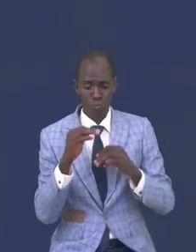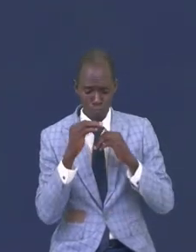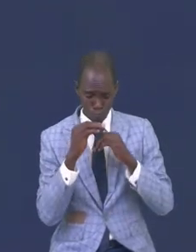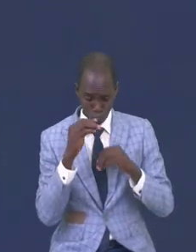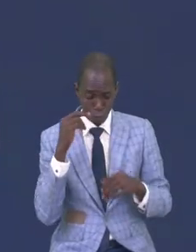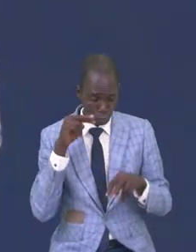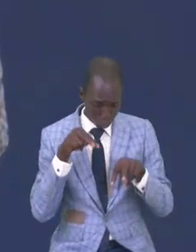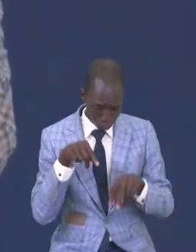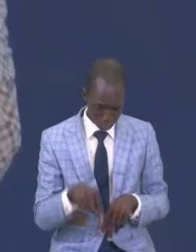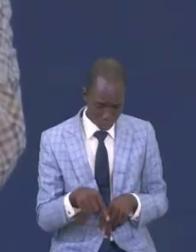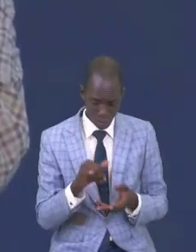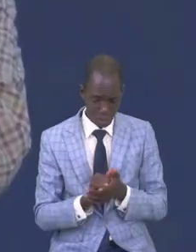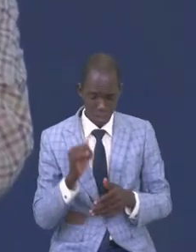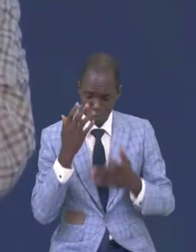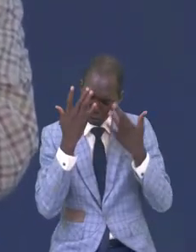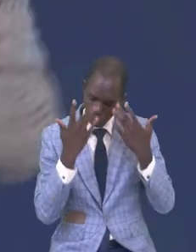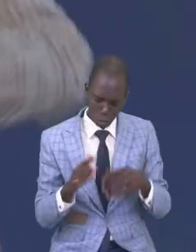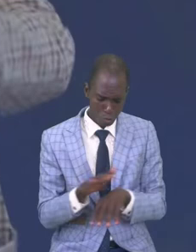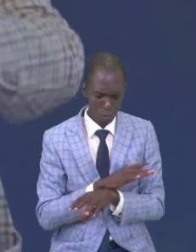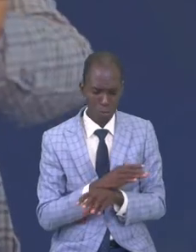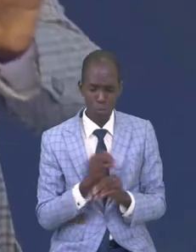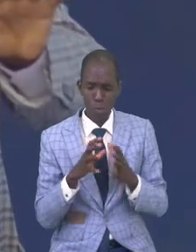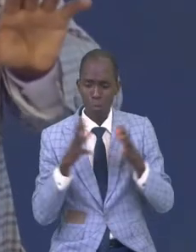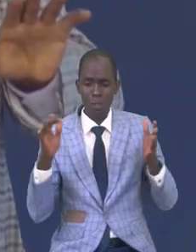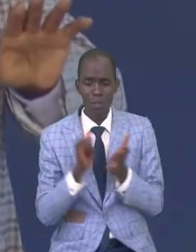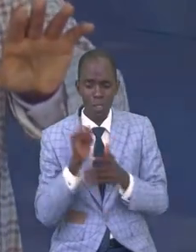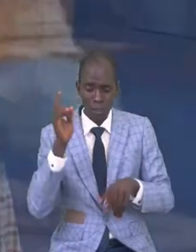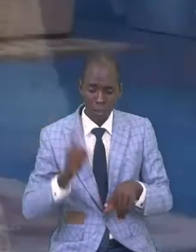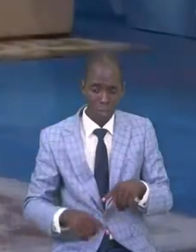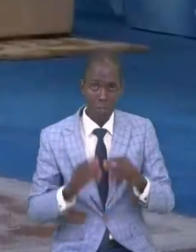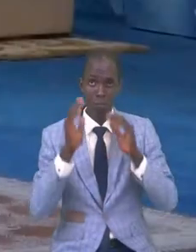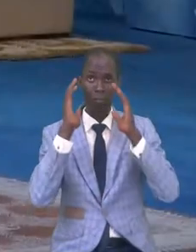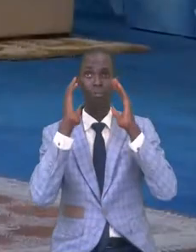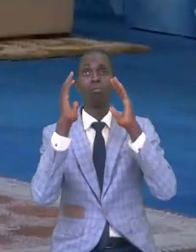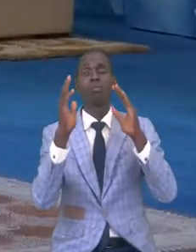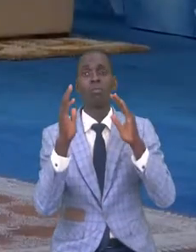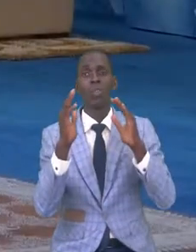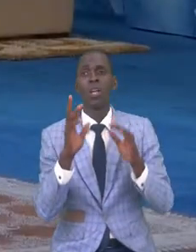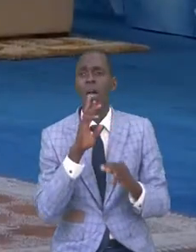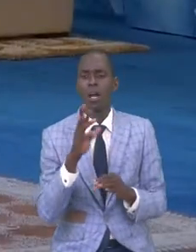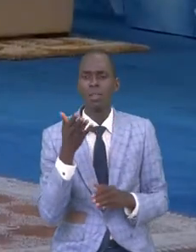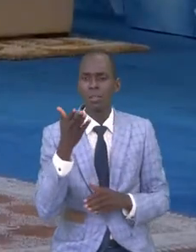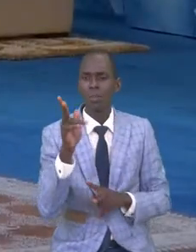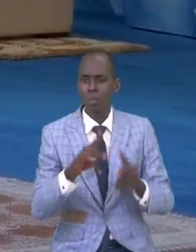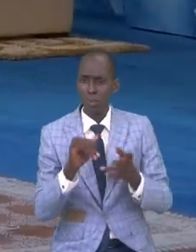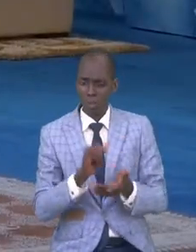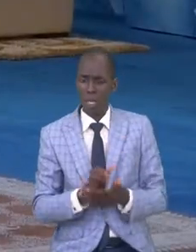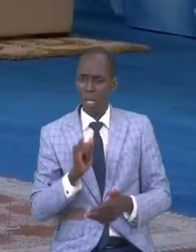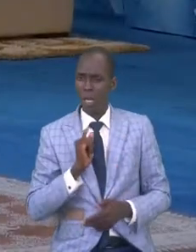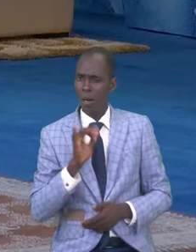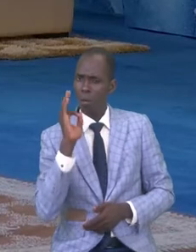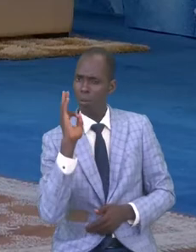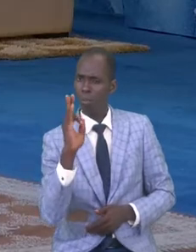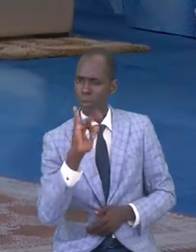up themselves? Are there people I've been ministering to and they are